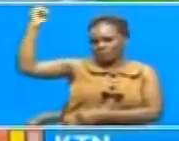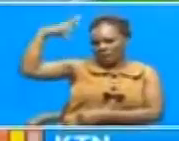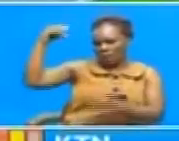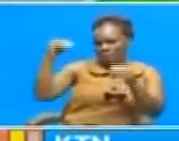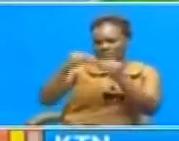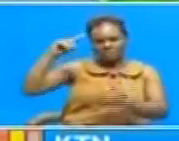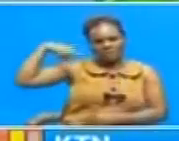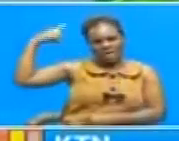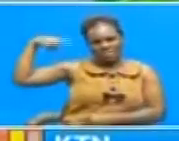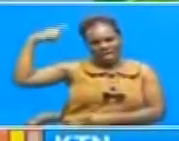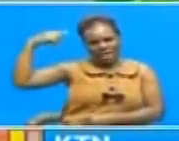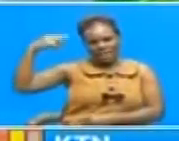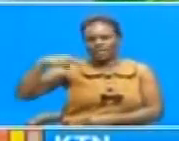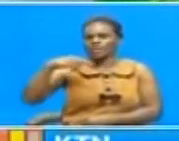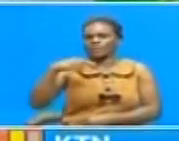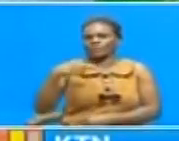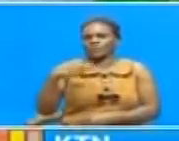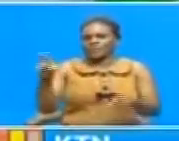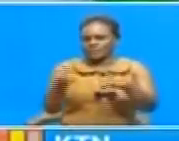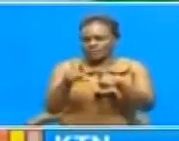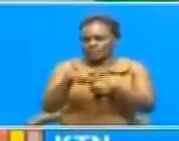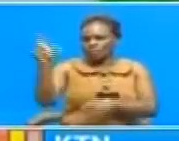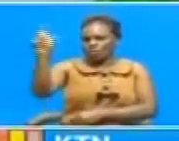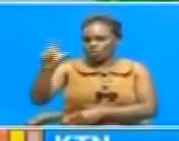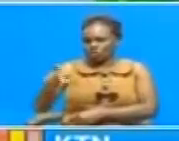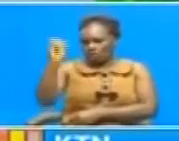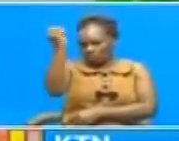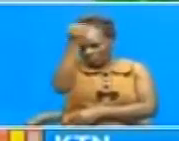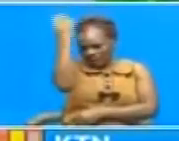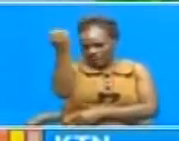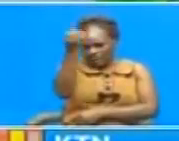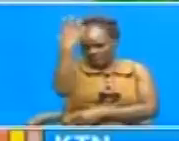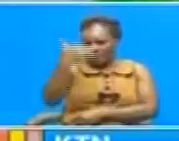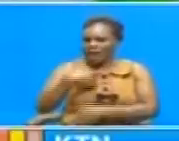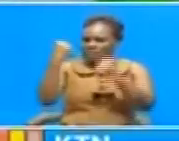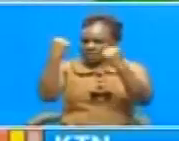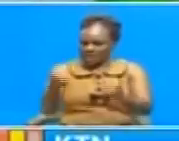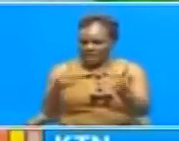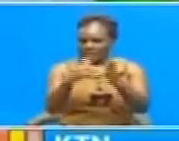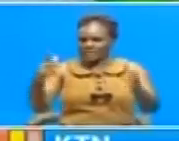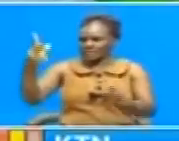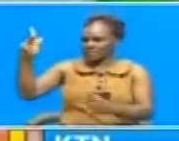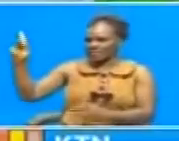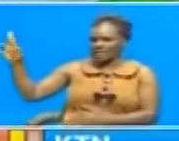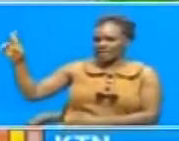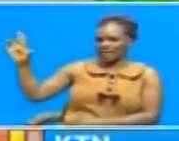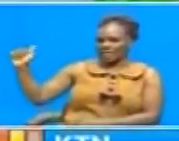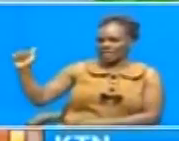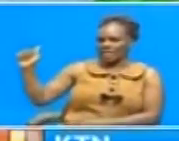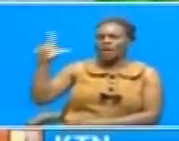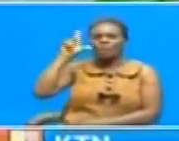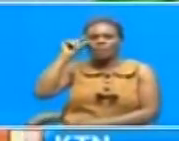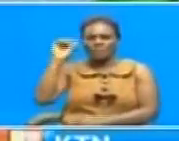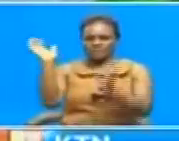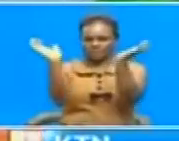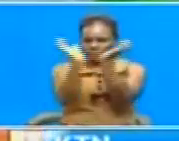Mathare United in their backyard. Coastal side Bandari have a tough match against Ushuru at their Mombasa Stadium